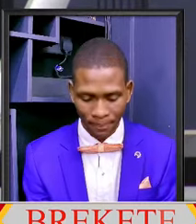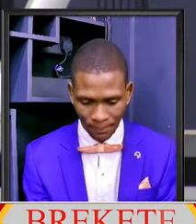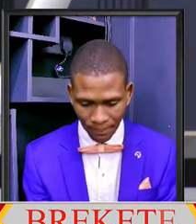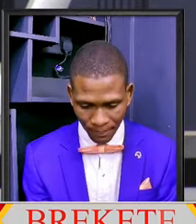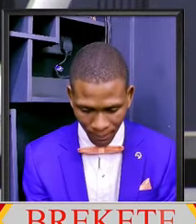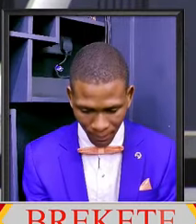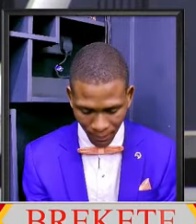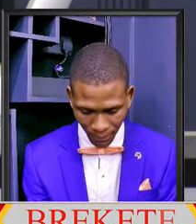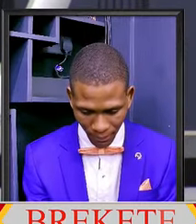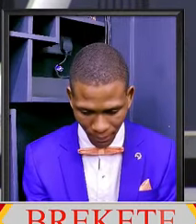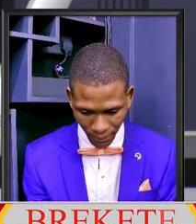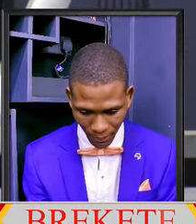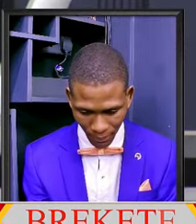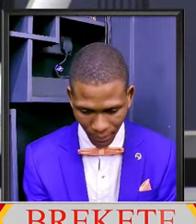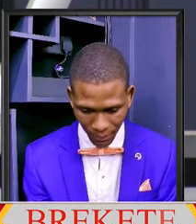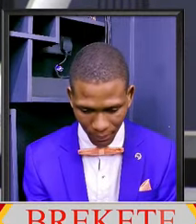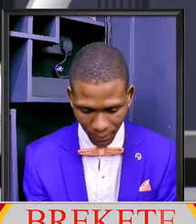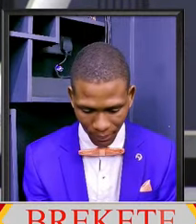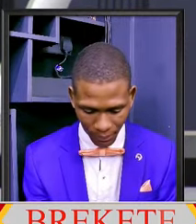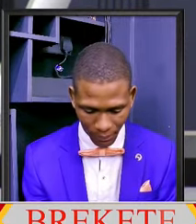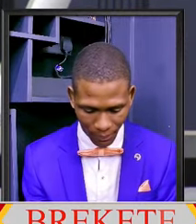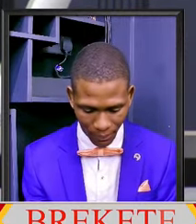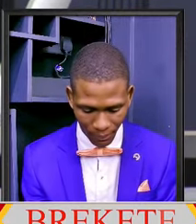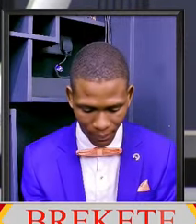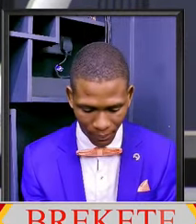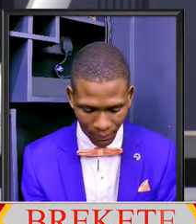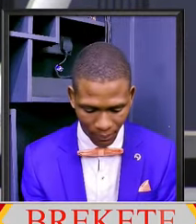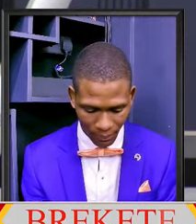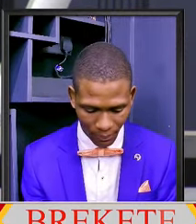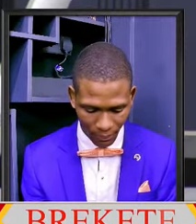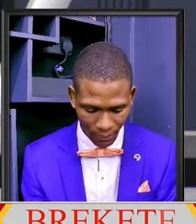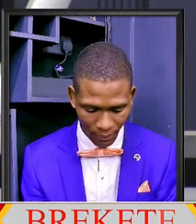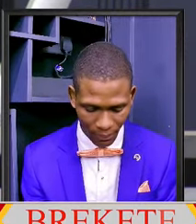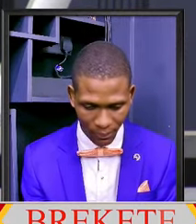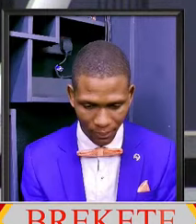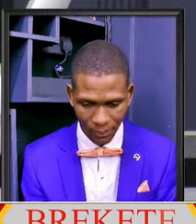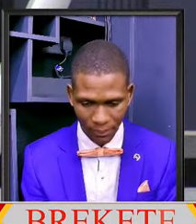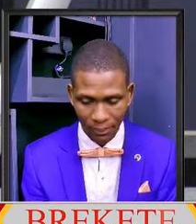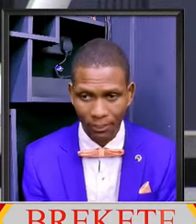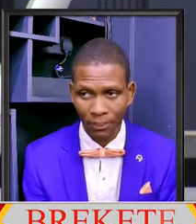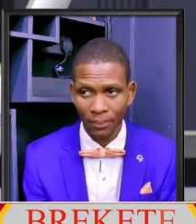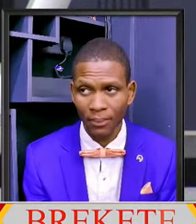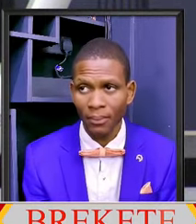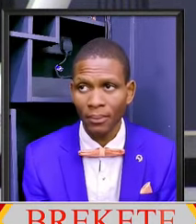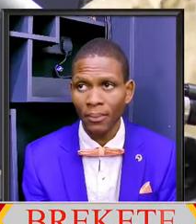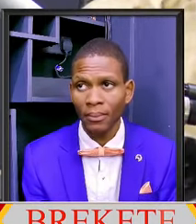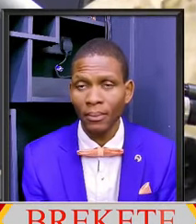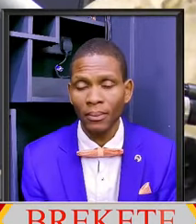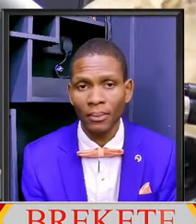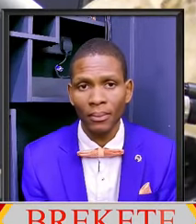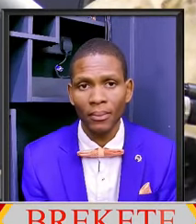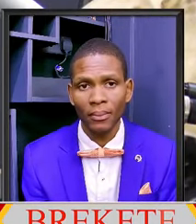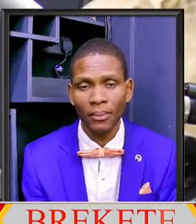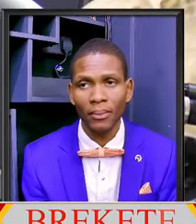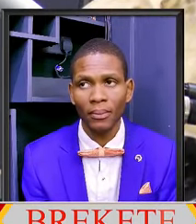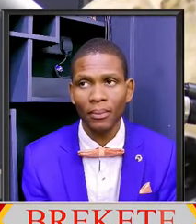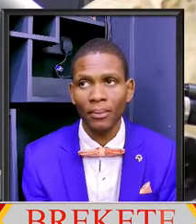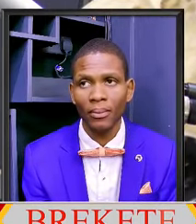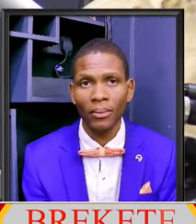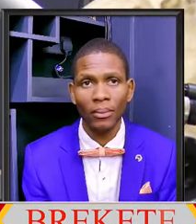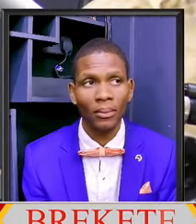To akwai wata diyata da zan turo sunanta Hawwa Awwal. Hawwa